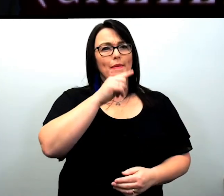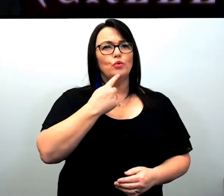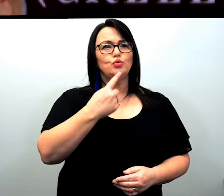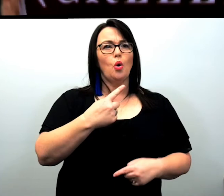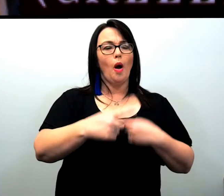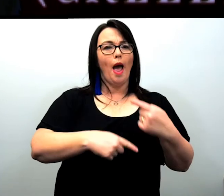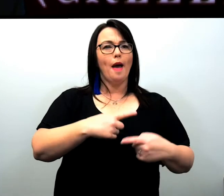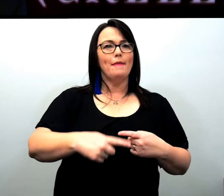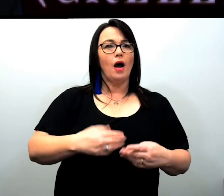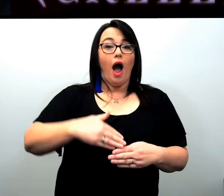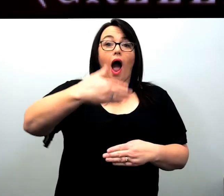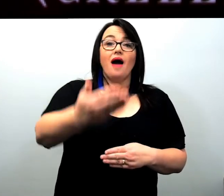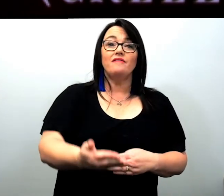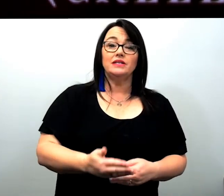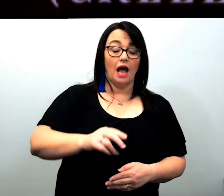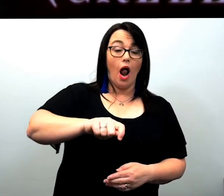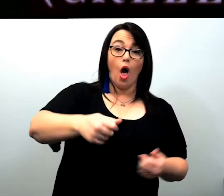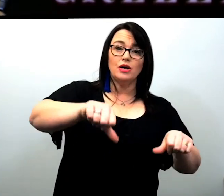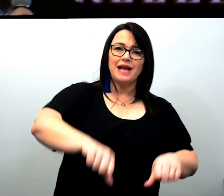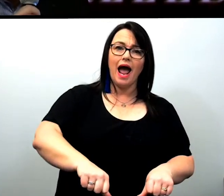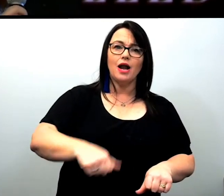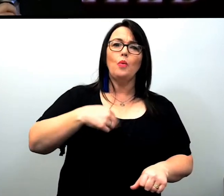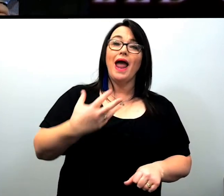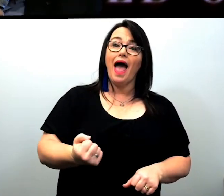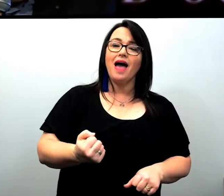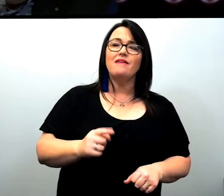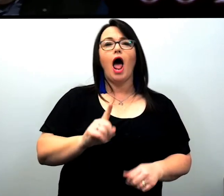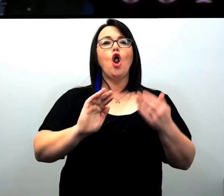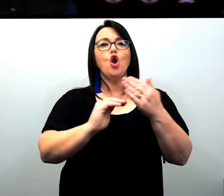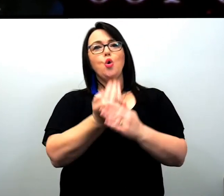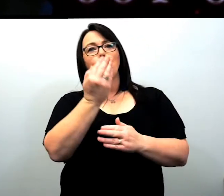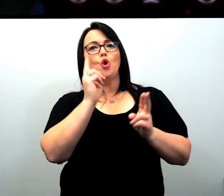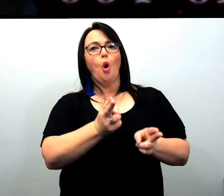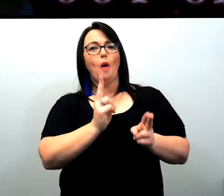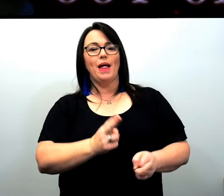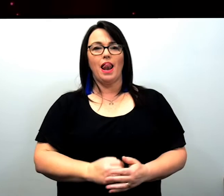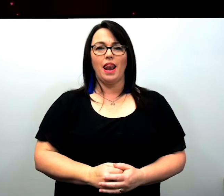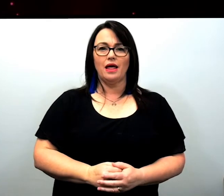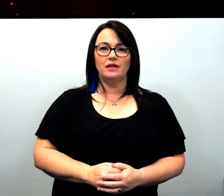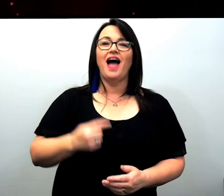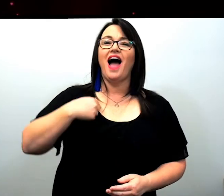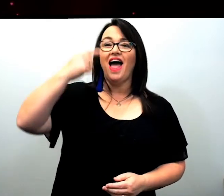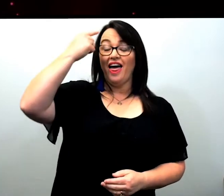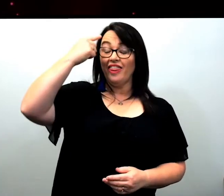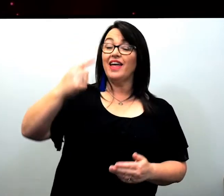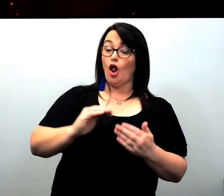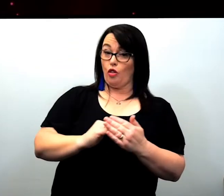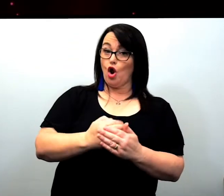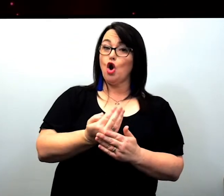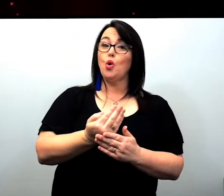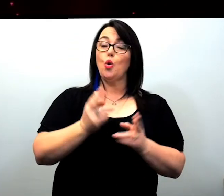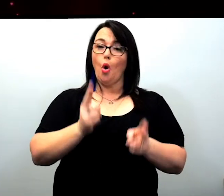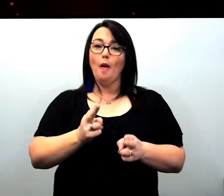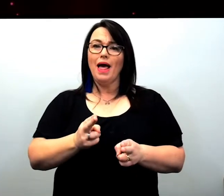norm, a heavenly norm. That should be the new norm. You know, you see, we're called to